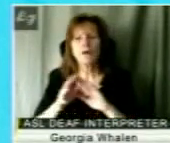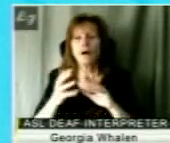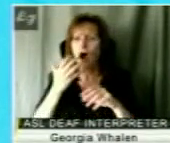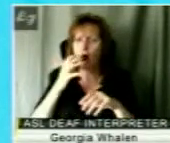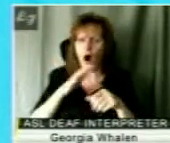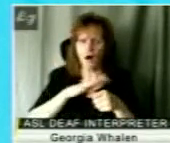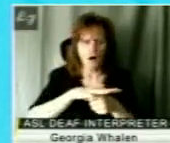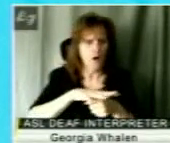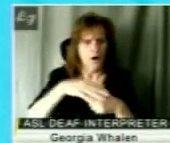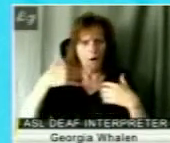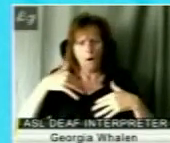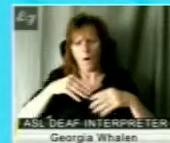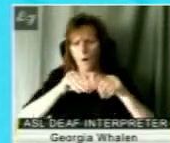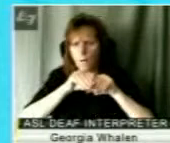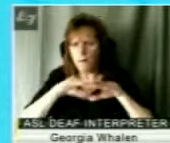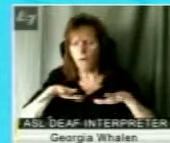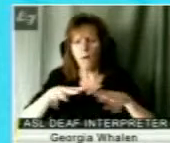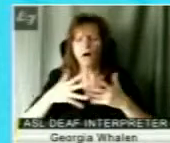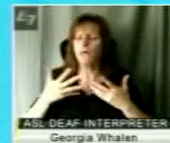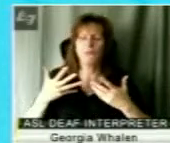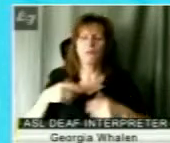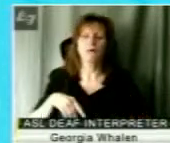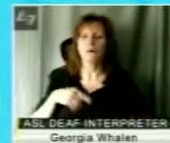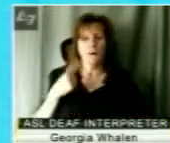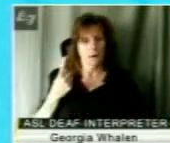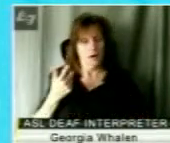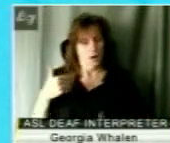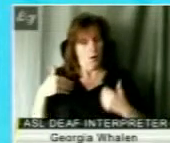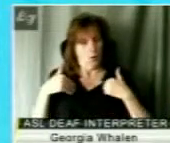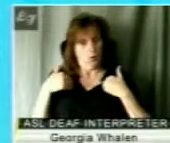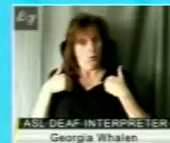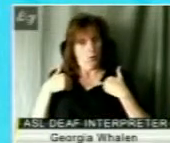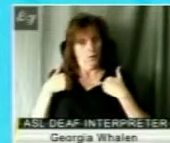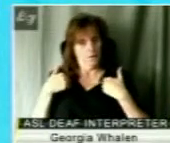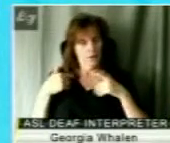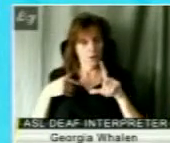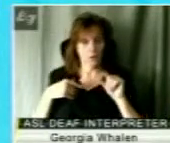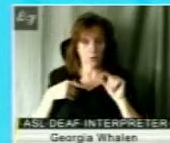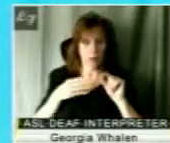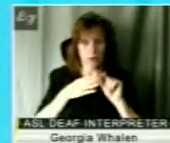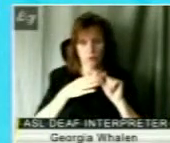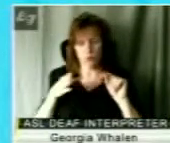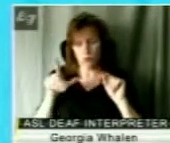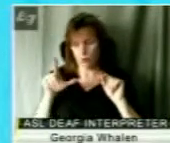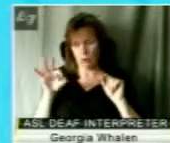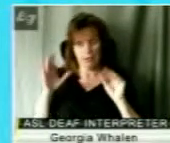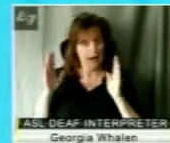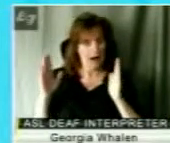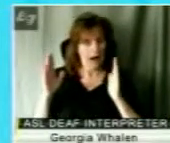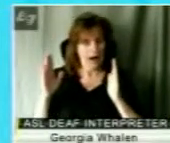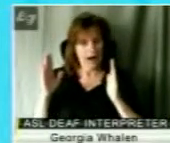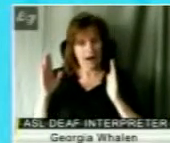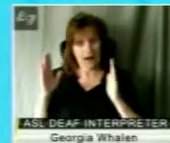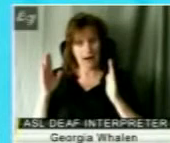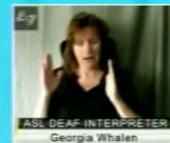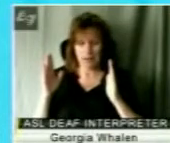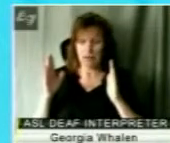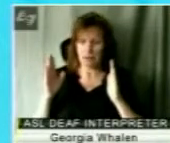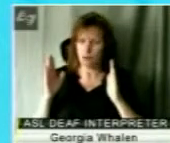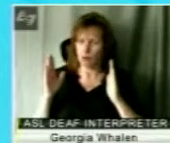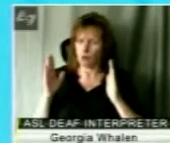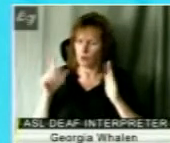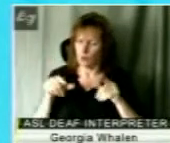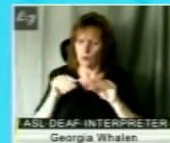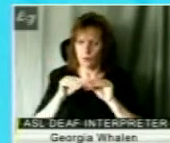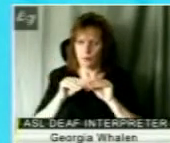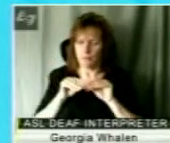one amongst people who are in that 20 to 29 year old age group. And they are where we're seeing that increased spread, which